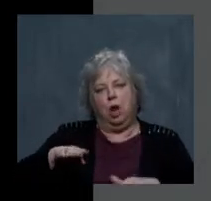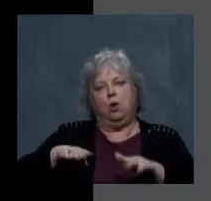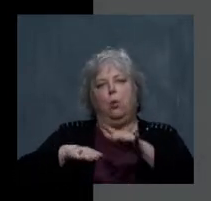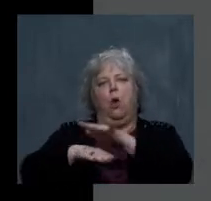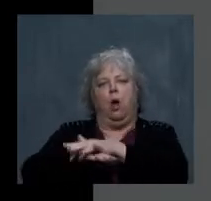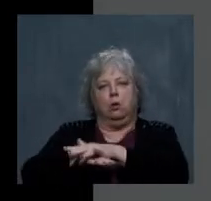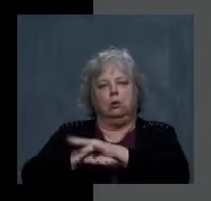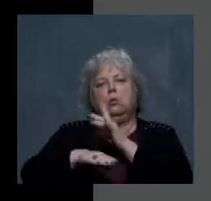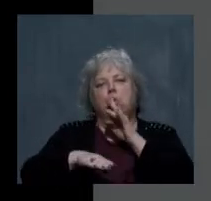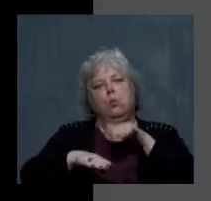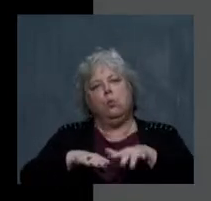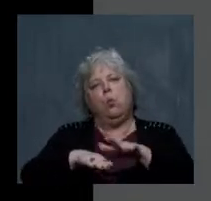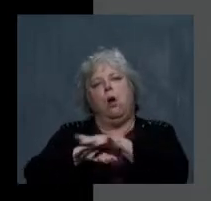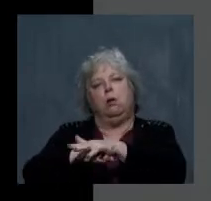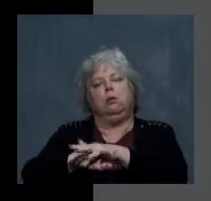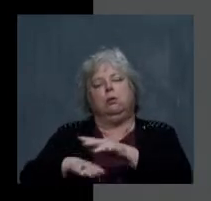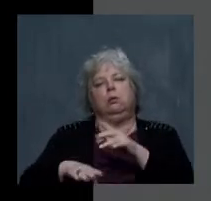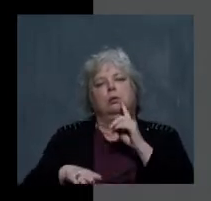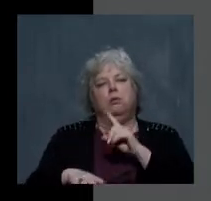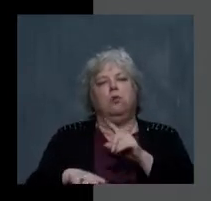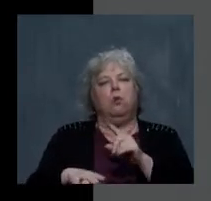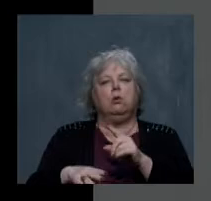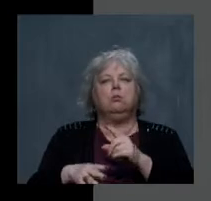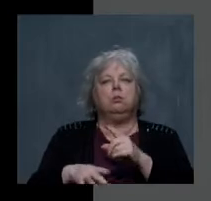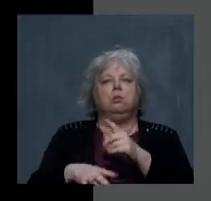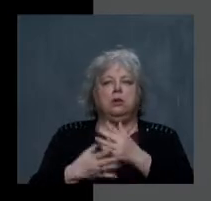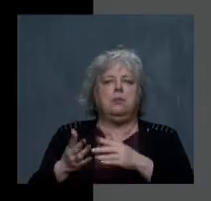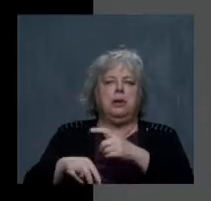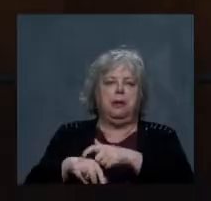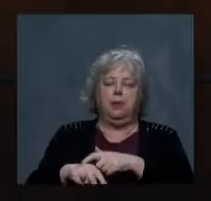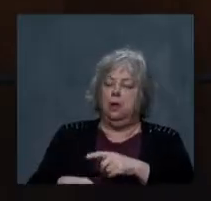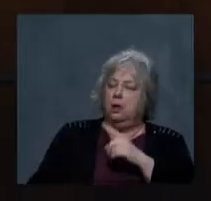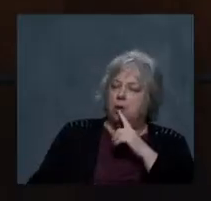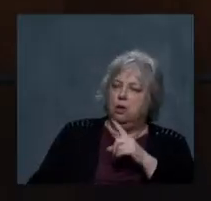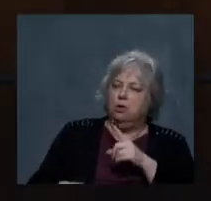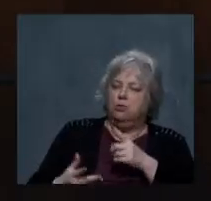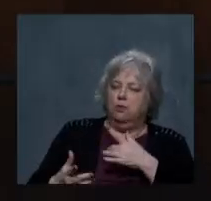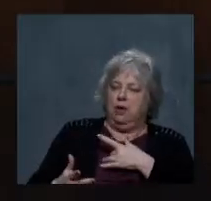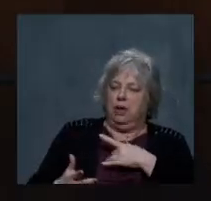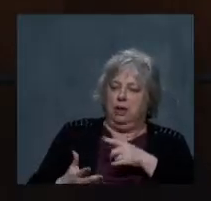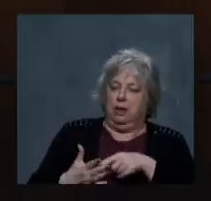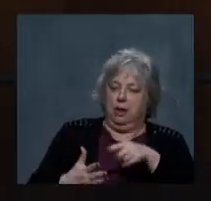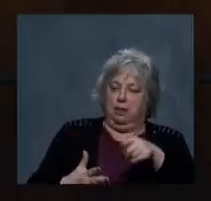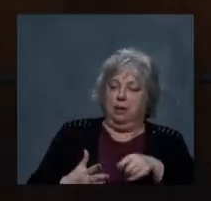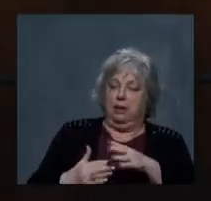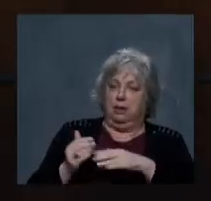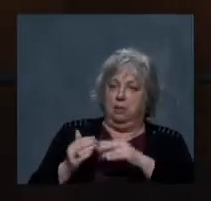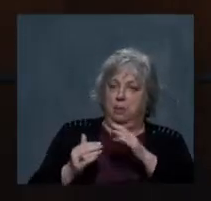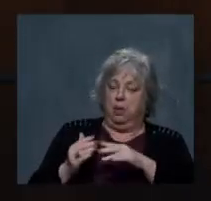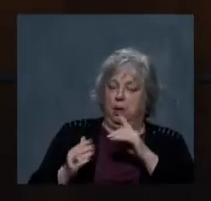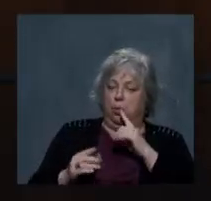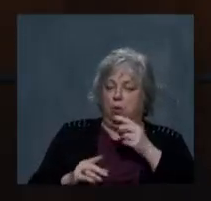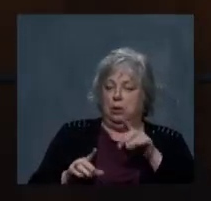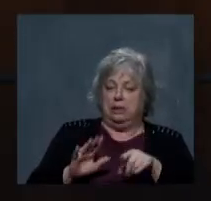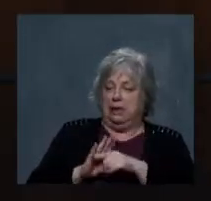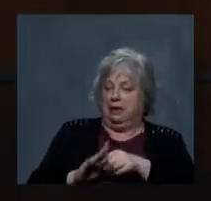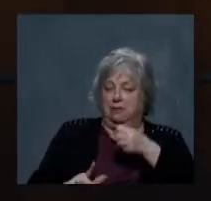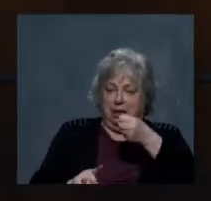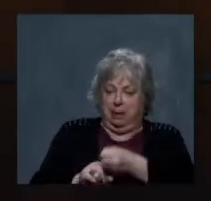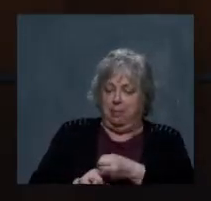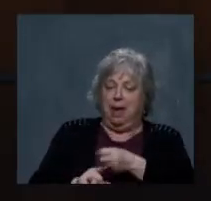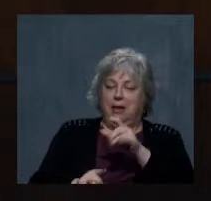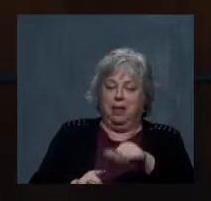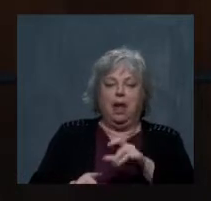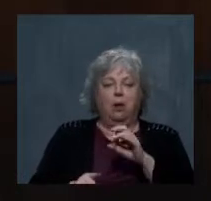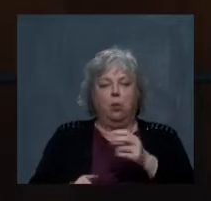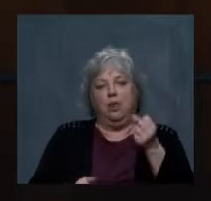Is it your opinion that this development will negatively impact the flooding in the area, or is the detention